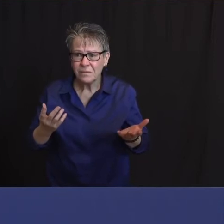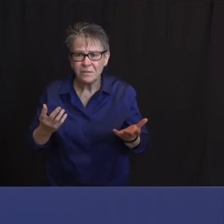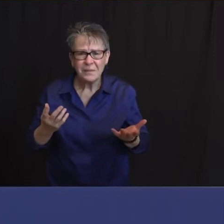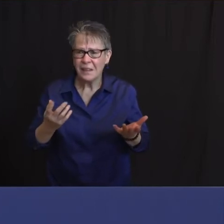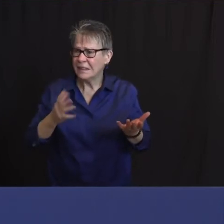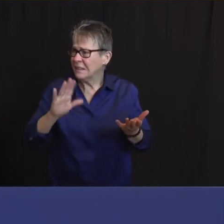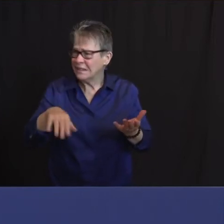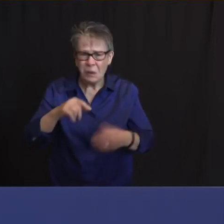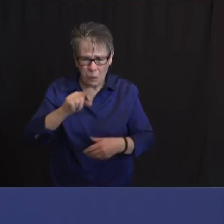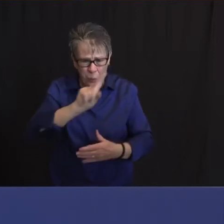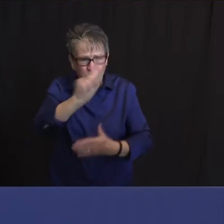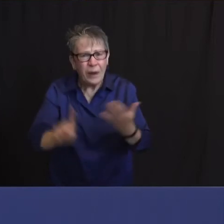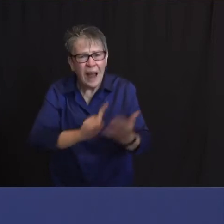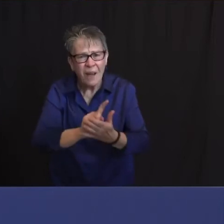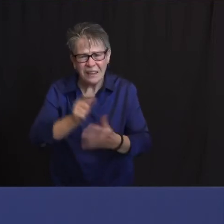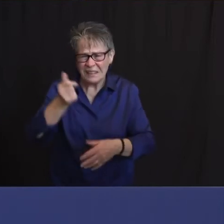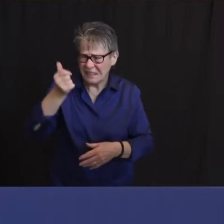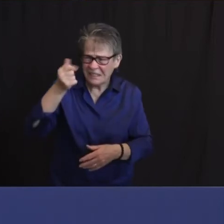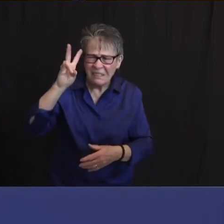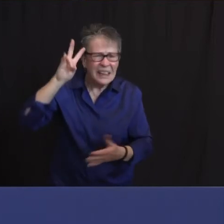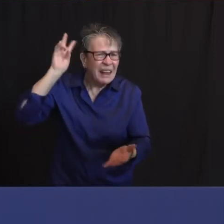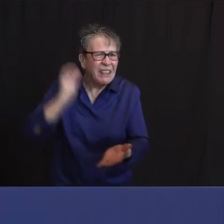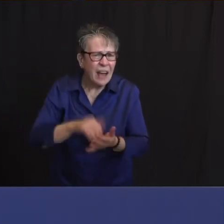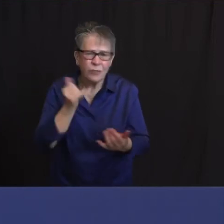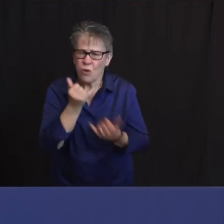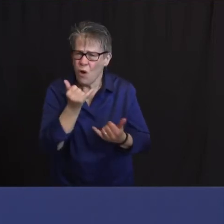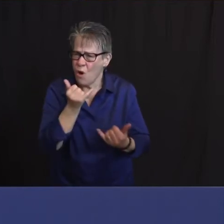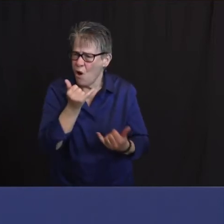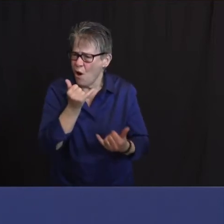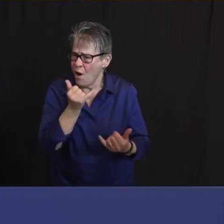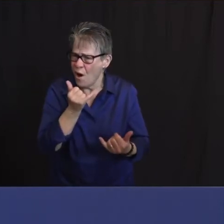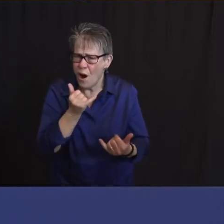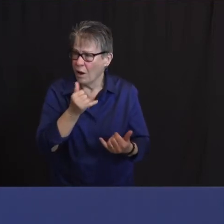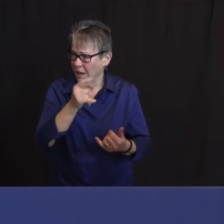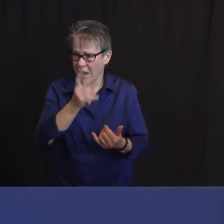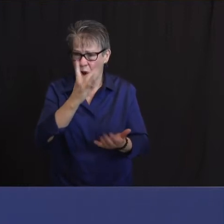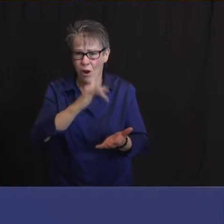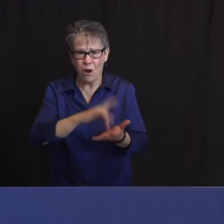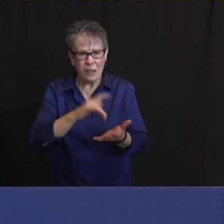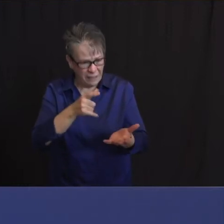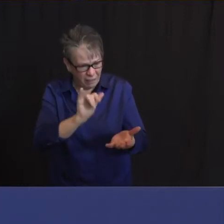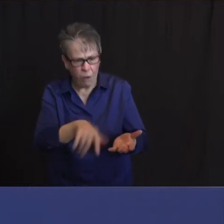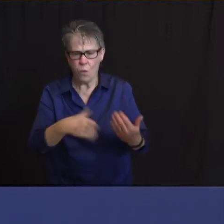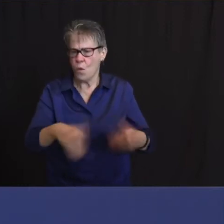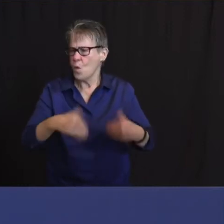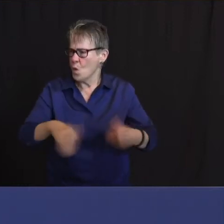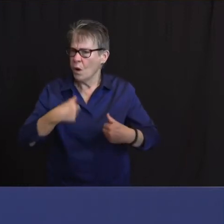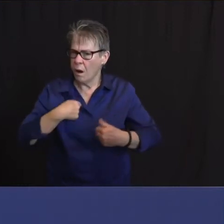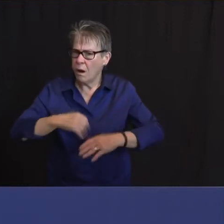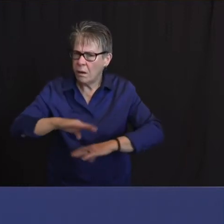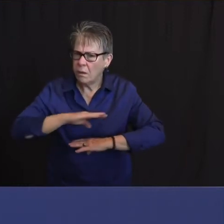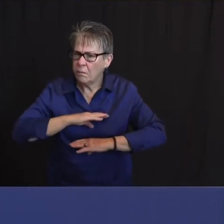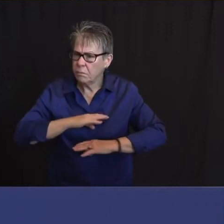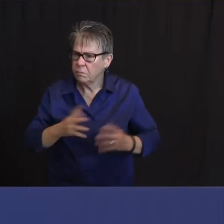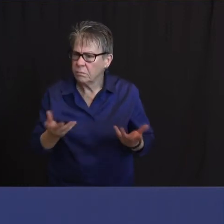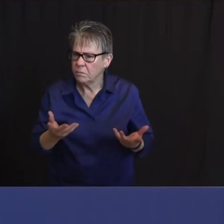noon? 58,000, you say? We expected this, right? So I think the answer has to be